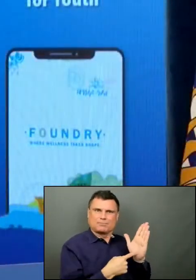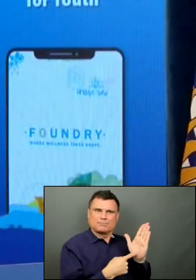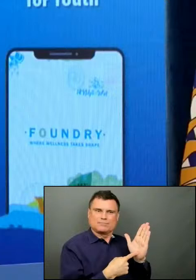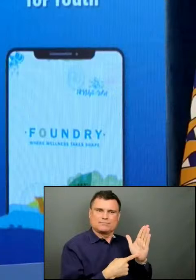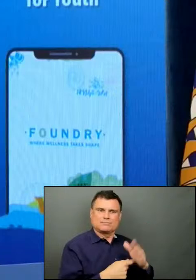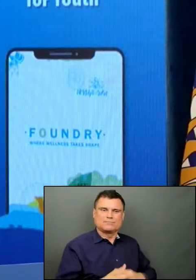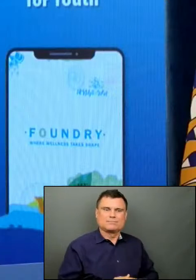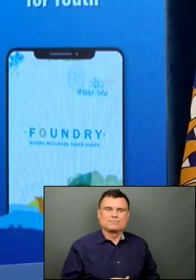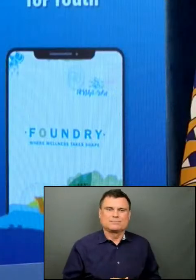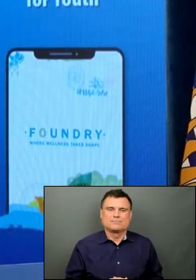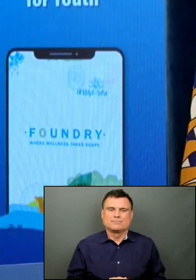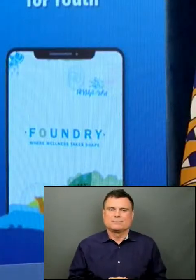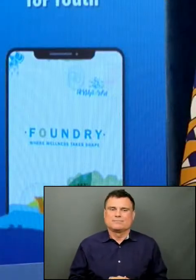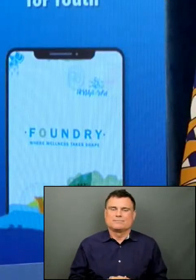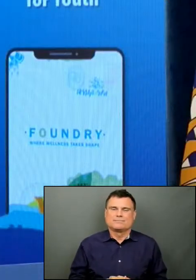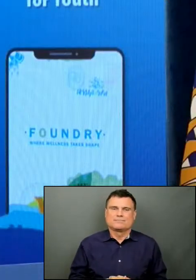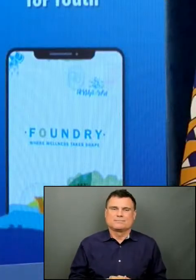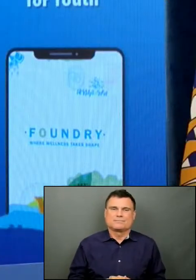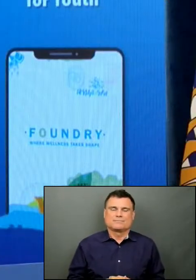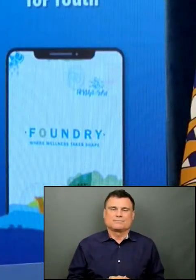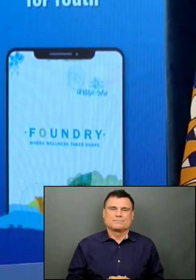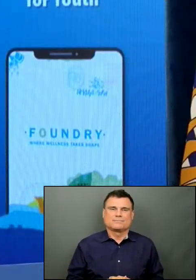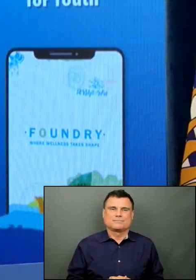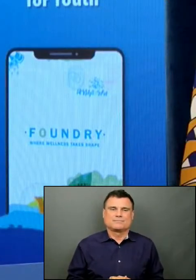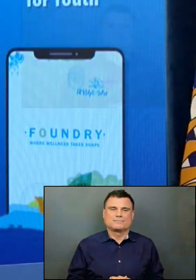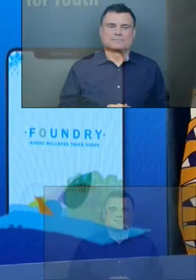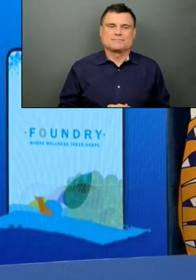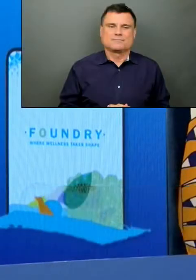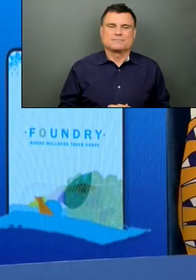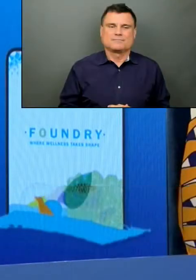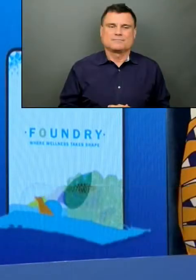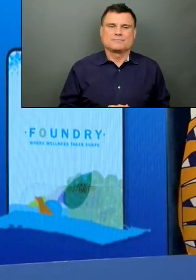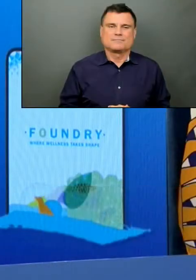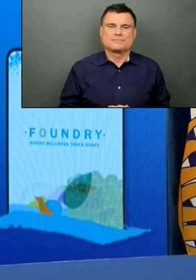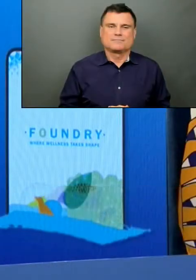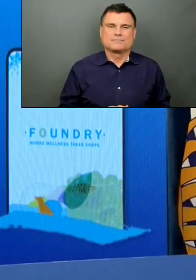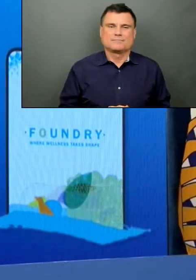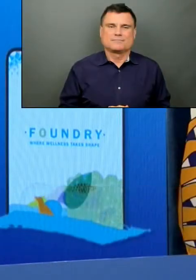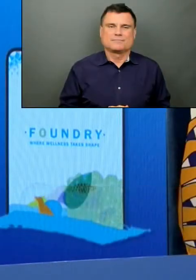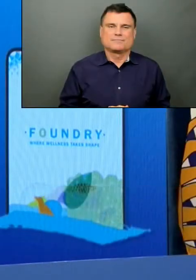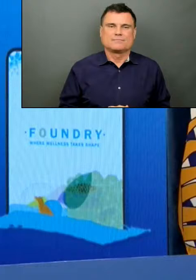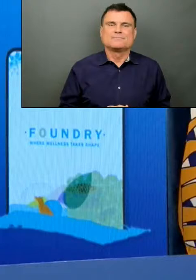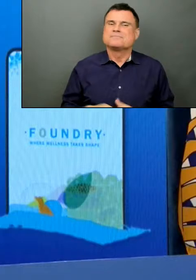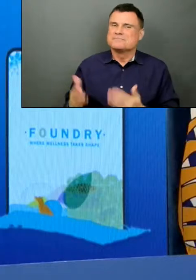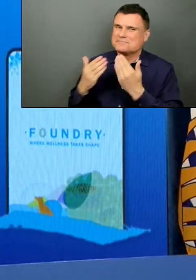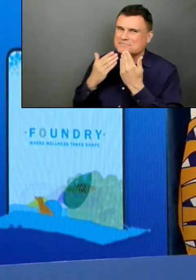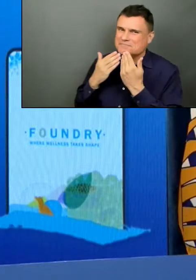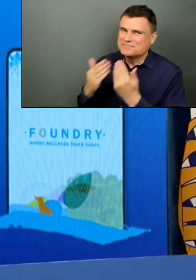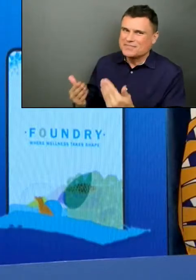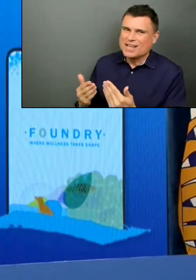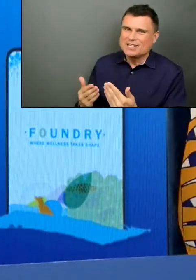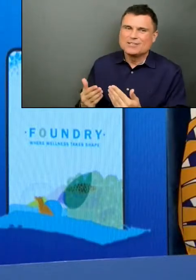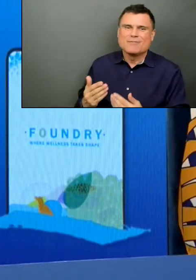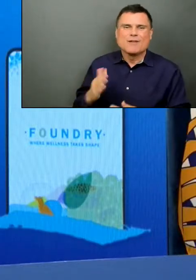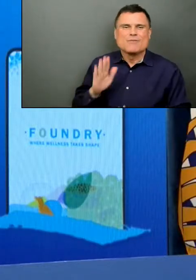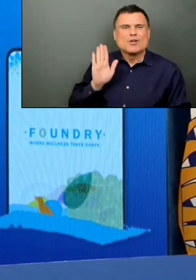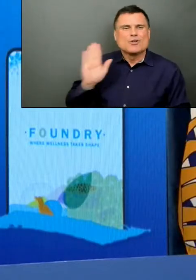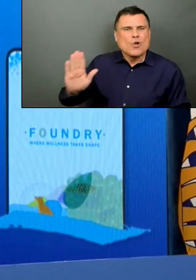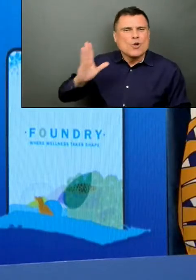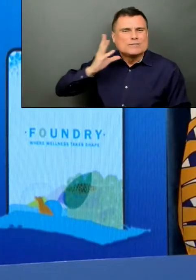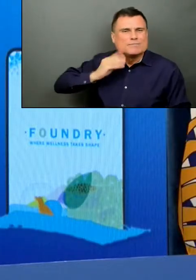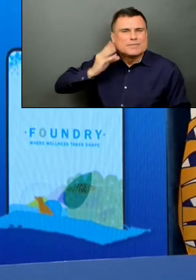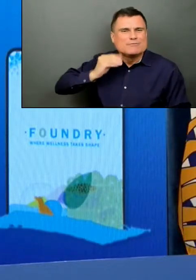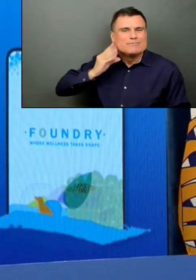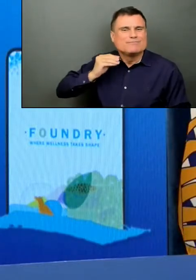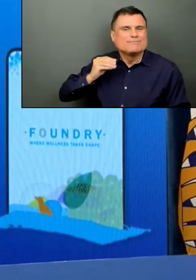Thank you so much, Sydney. And thank you for bringing what you've learned into help others. And this is a key